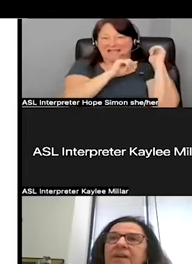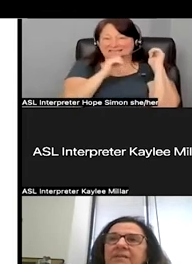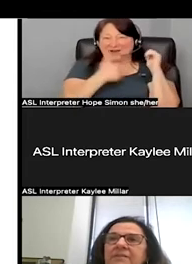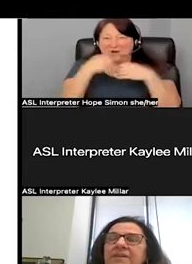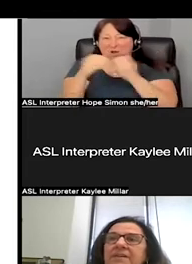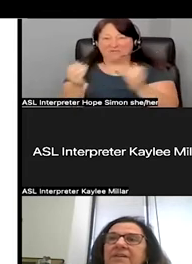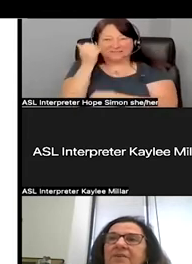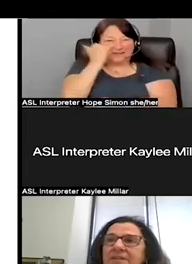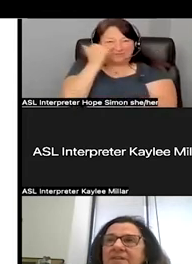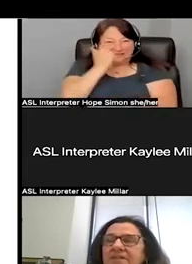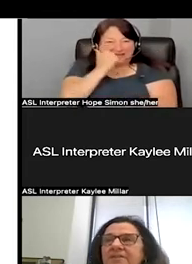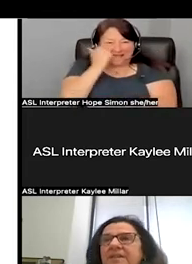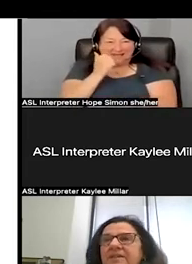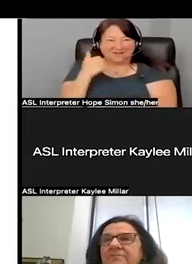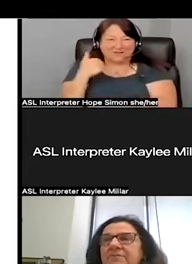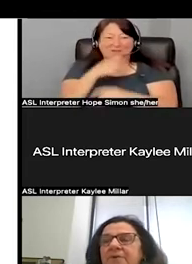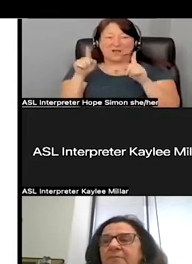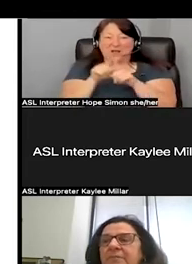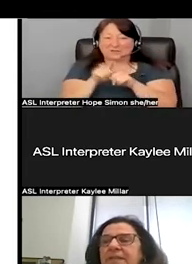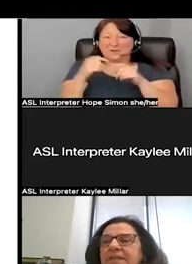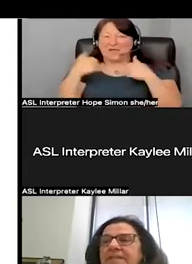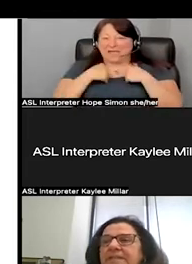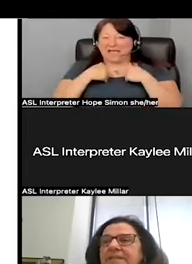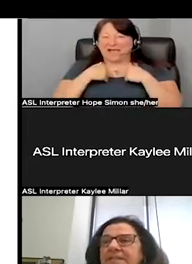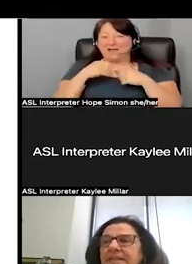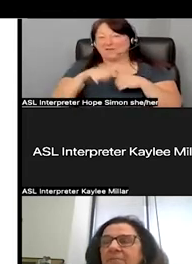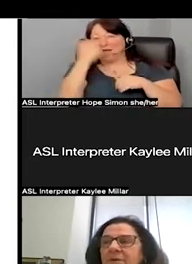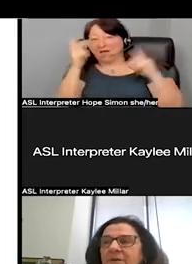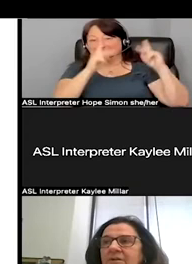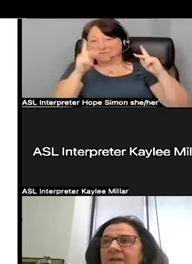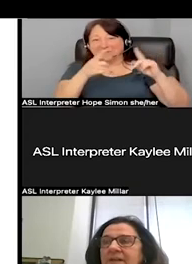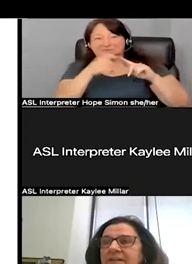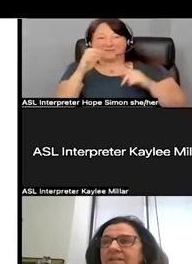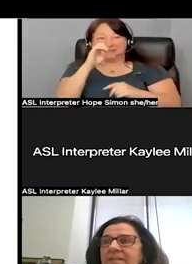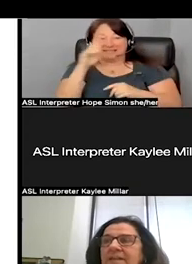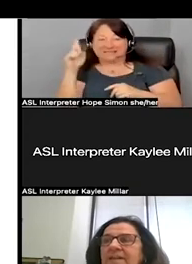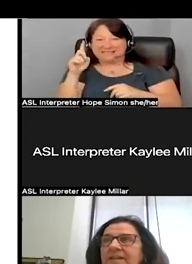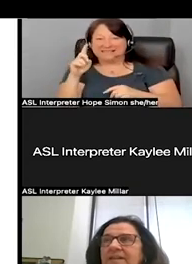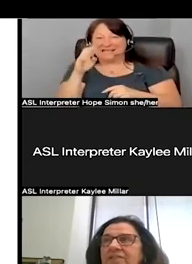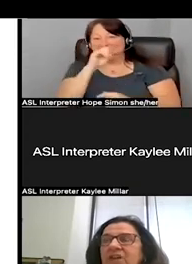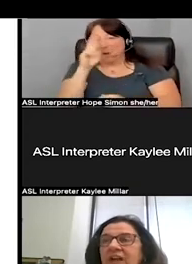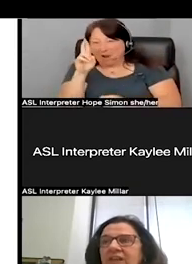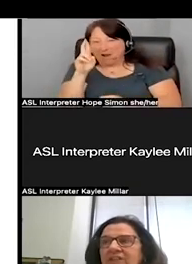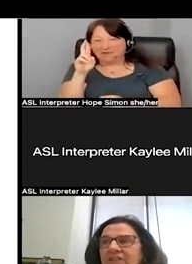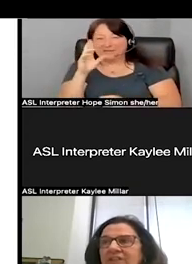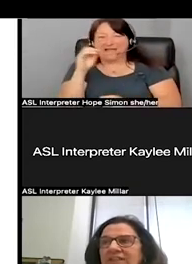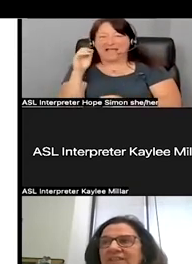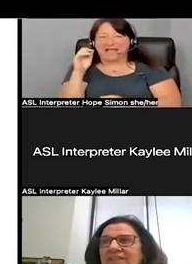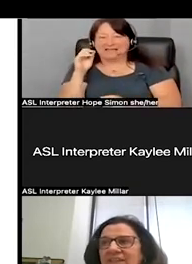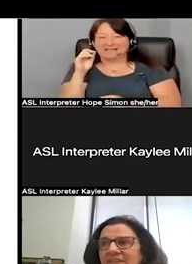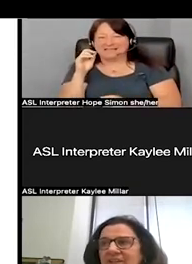also have volunteers that come from DD, MR, and